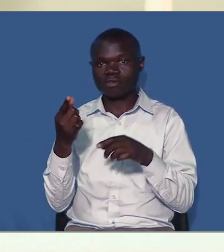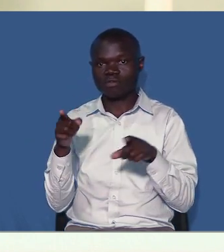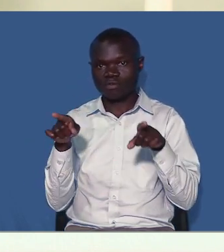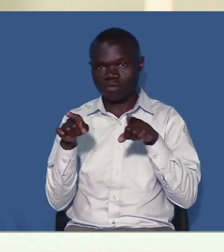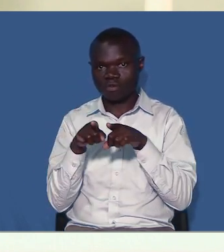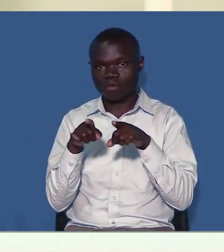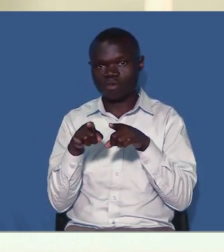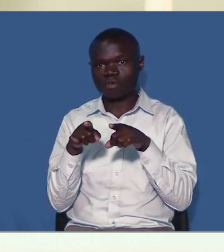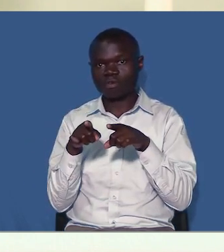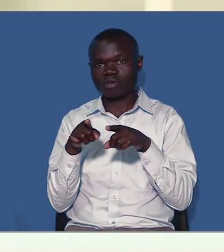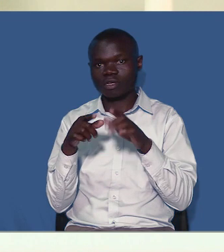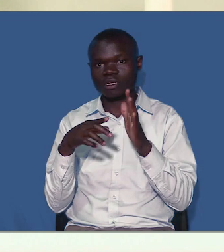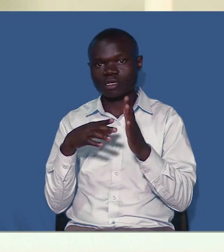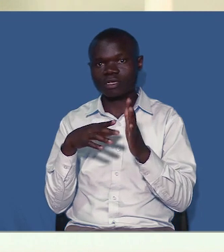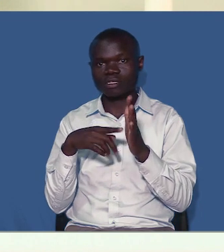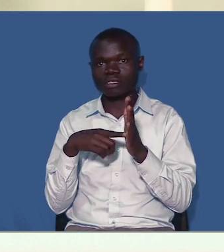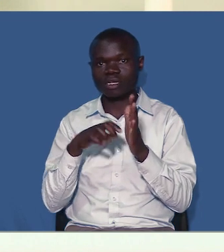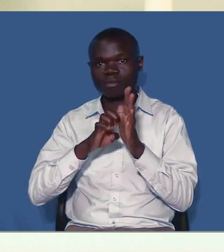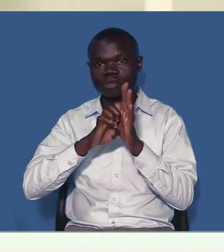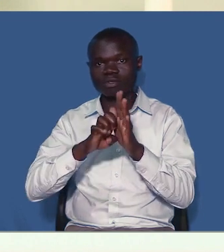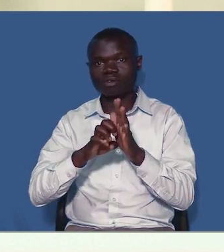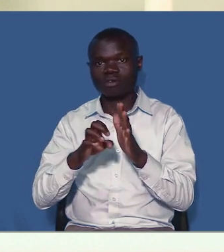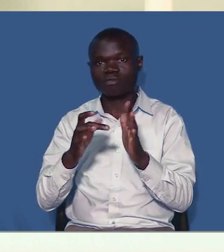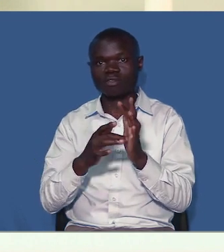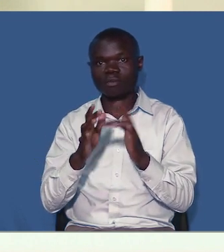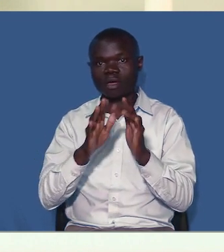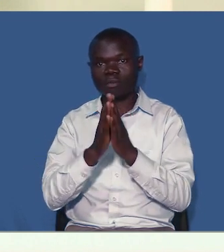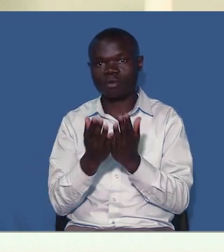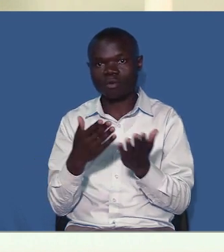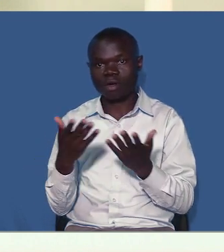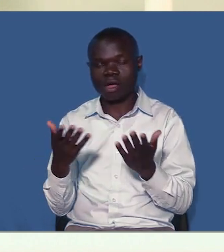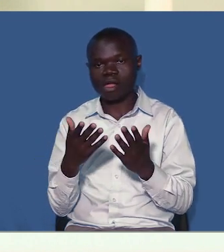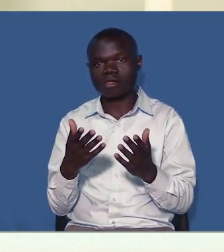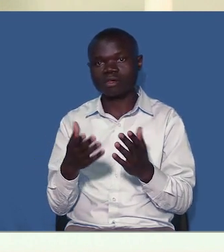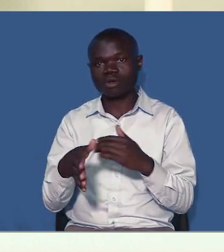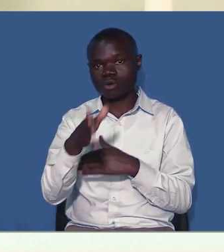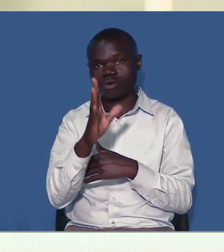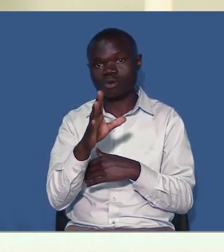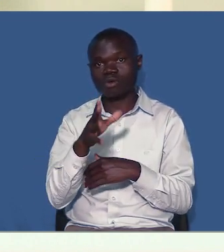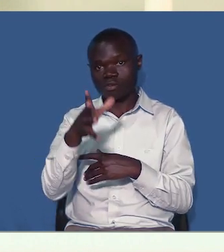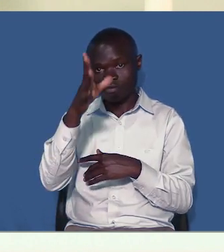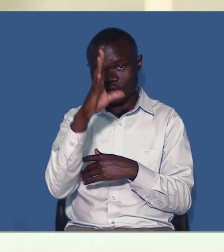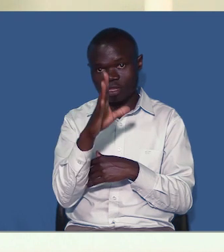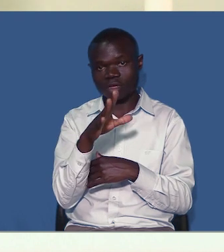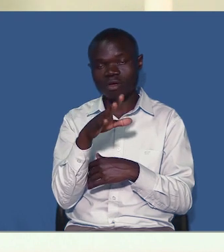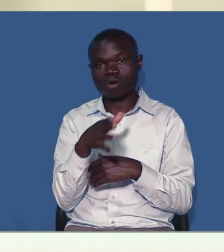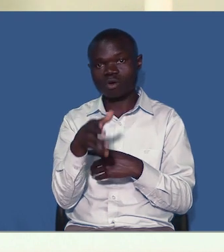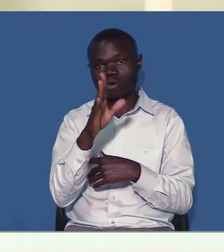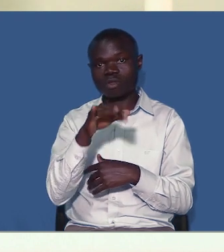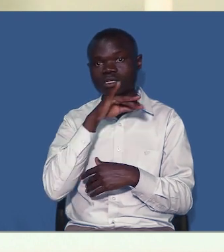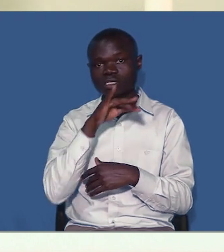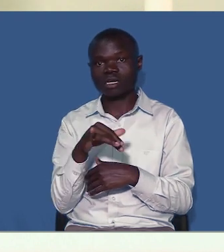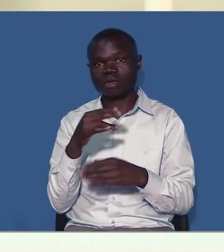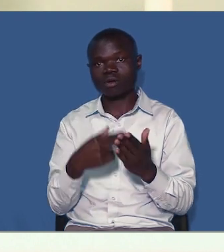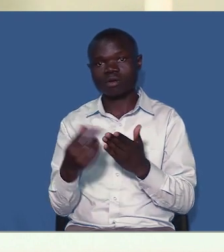persons of the Trinity, God the Father, God the Son, who is Jesus, and God the Holy Spirit, are